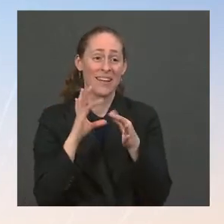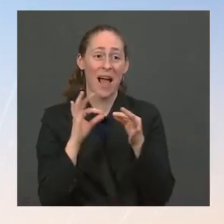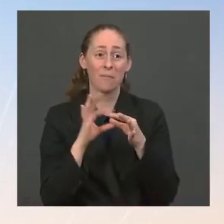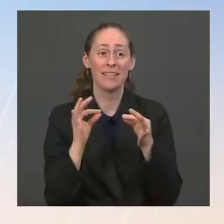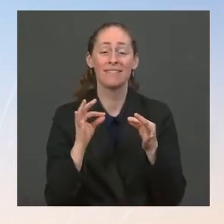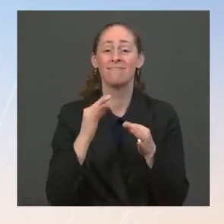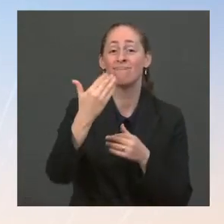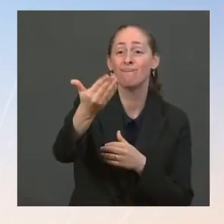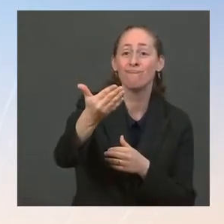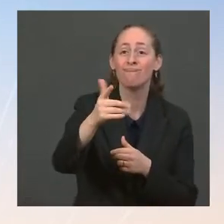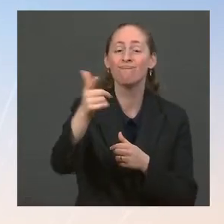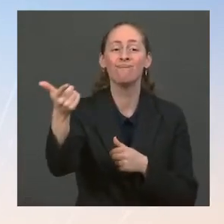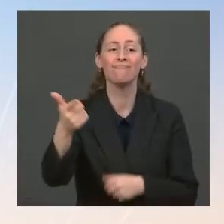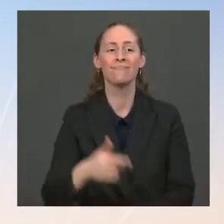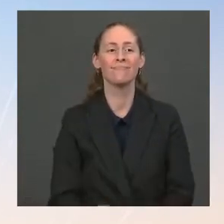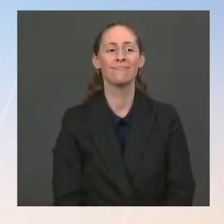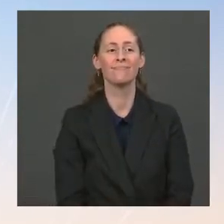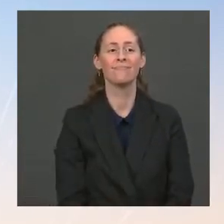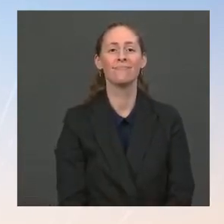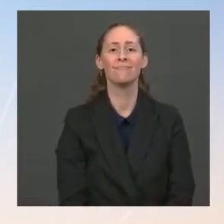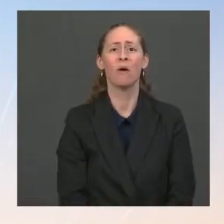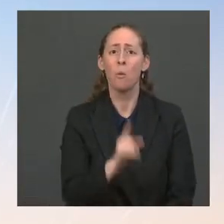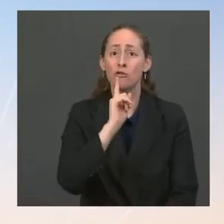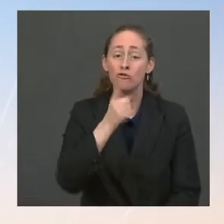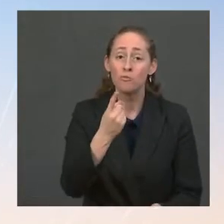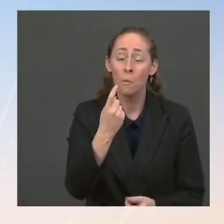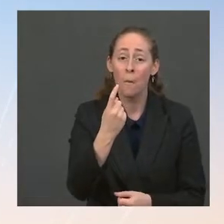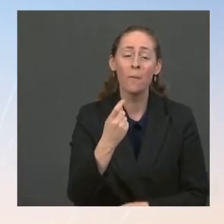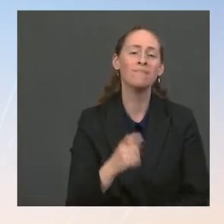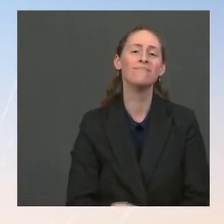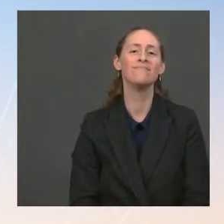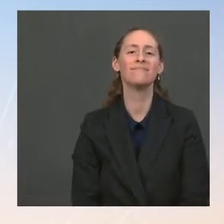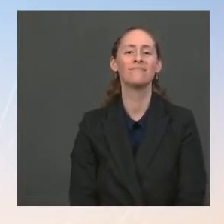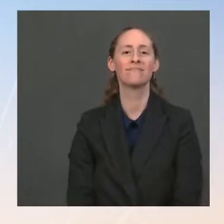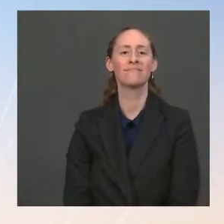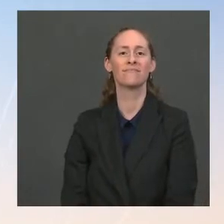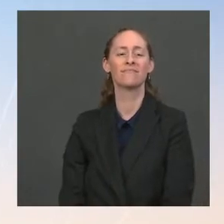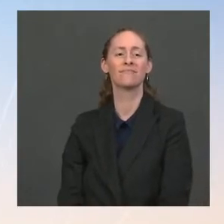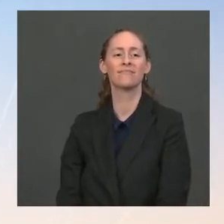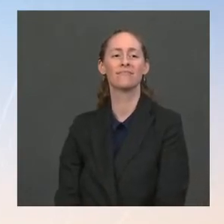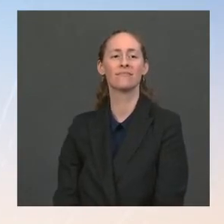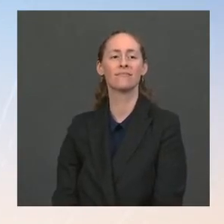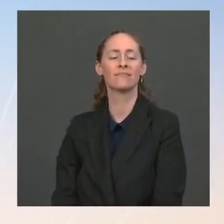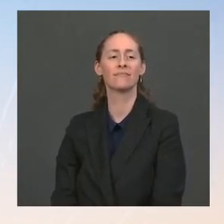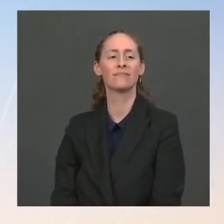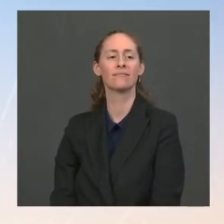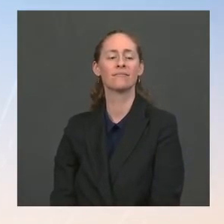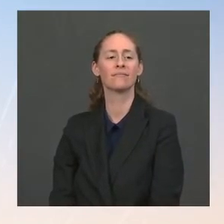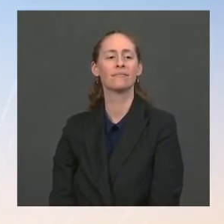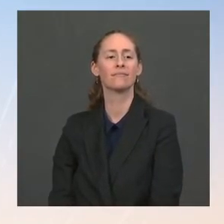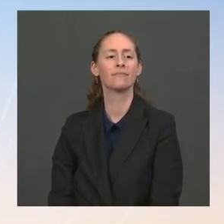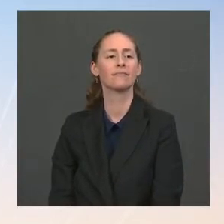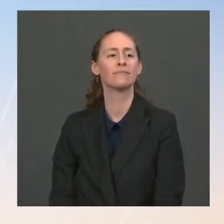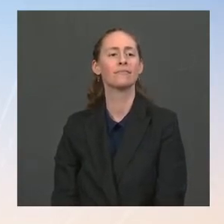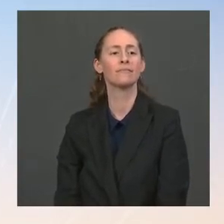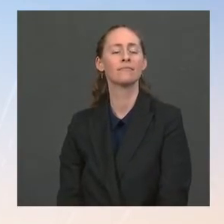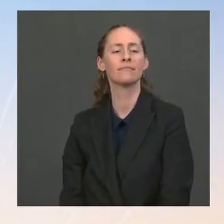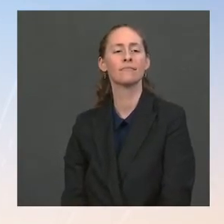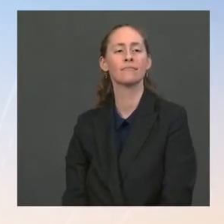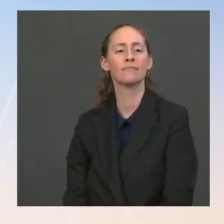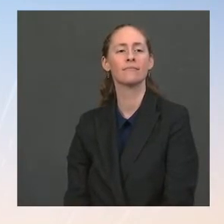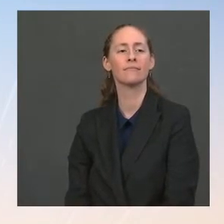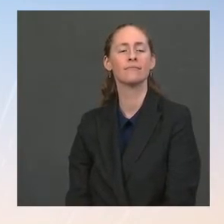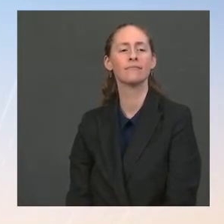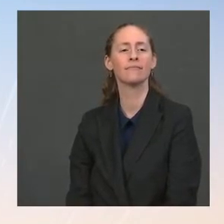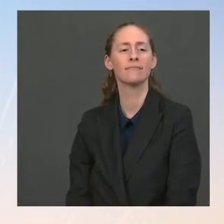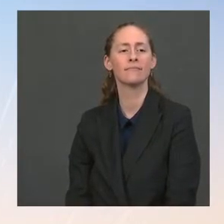this. I have one more. Sure, I've been go waiting ahead. months. Go Okay, ahead. Thank you. You know, we've talked about the images that the Al Jazeera